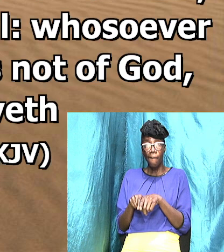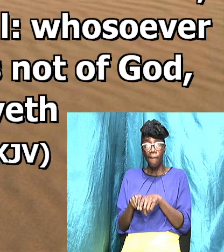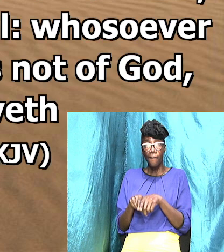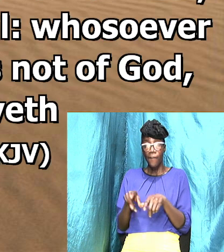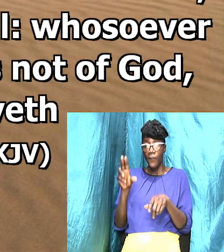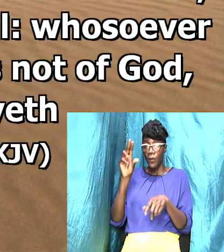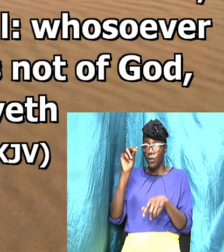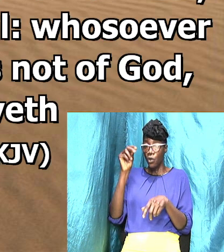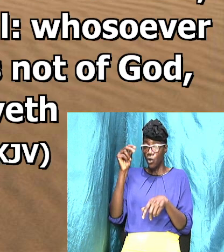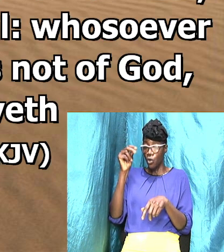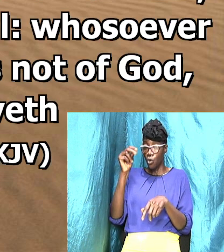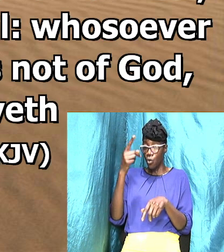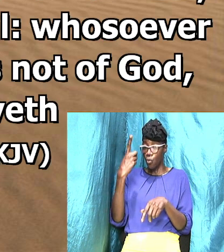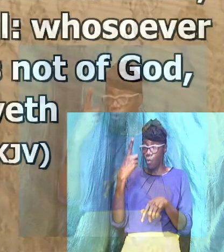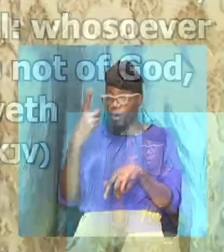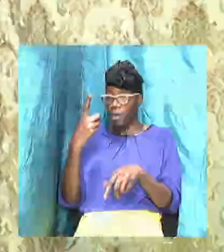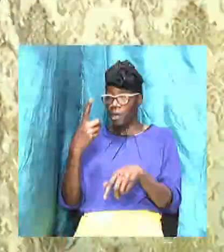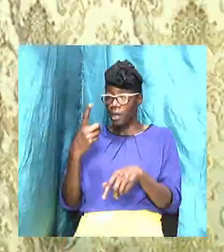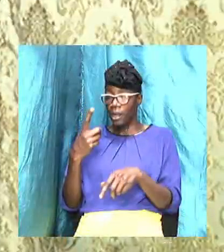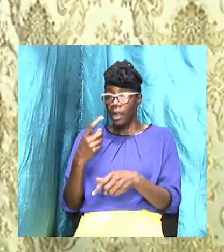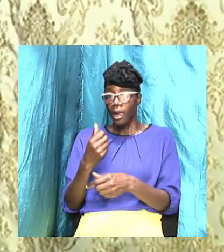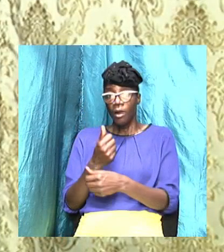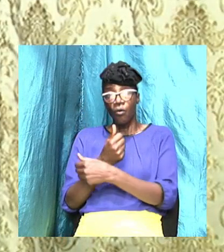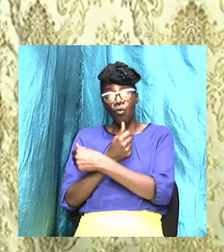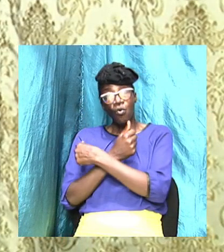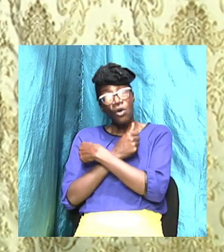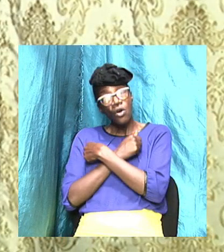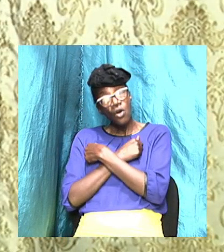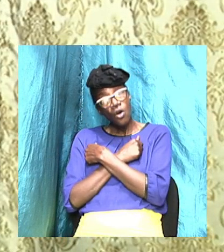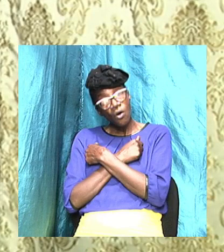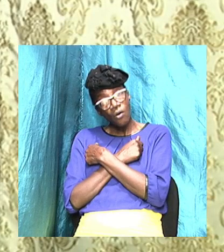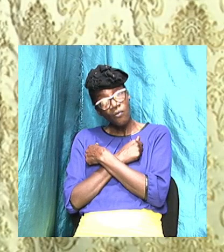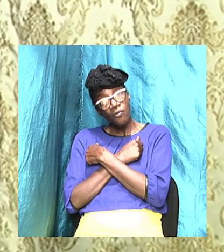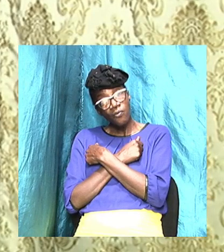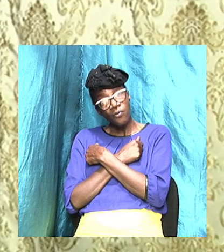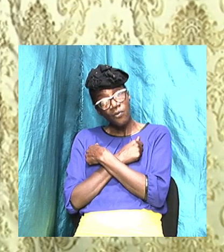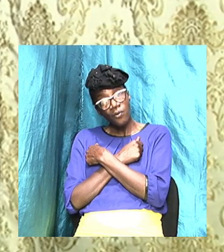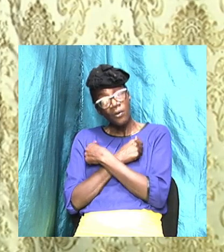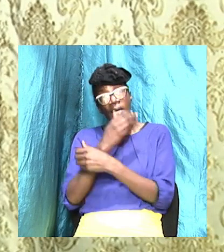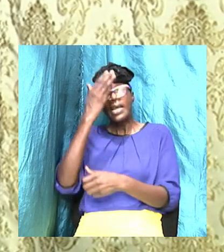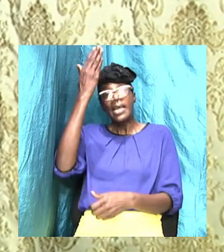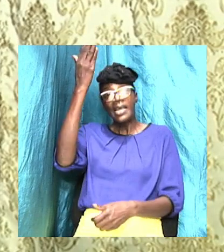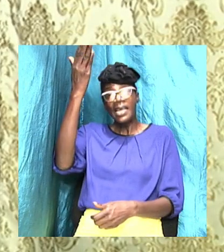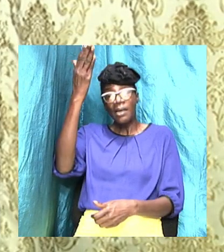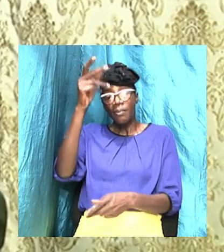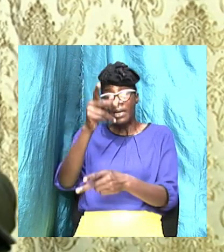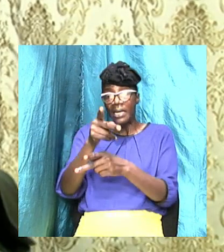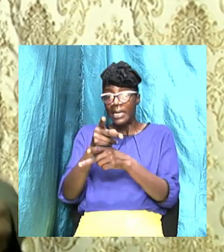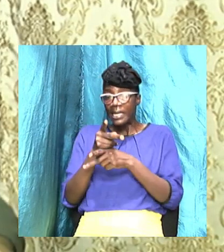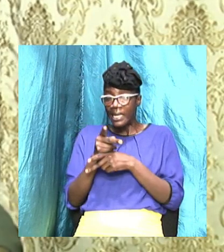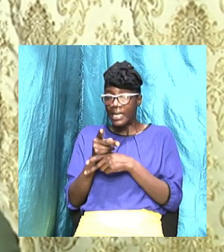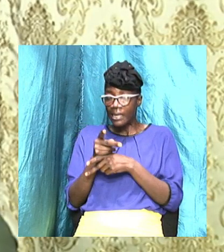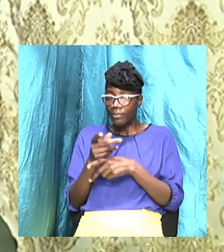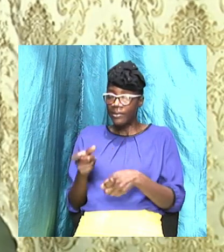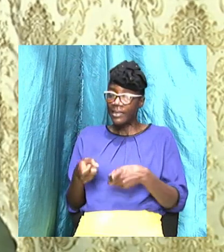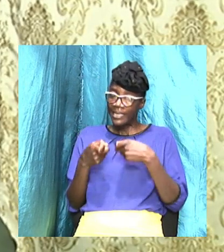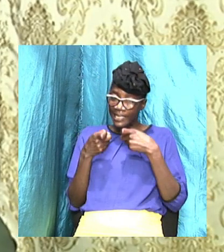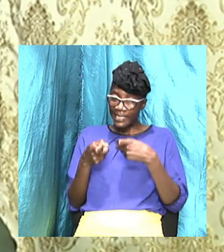No one who loves him, I'm reading from a different version, no one who loves him keeps on